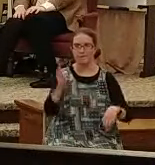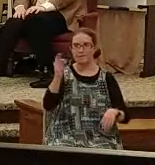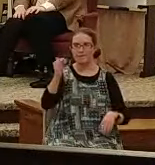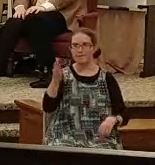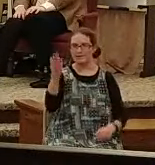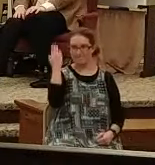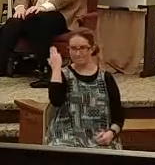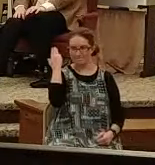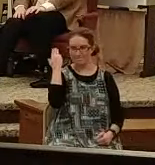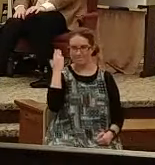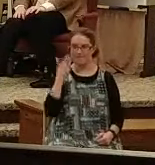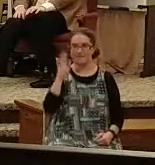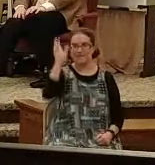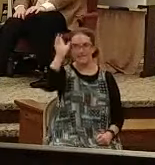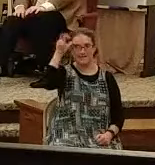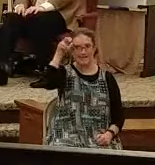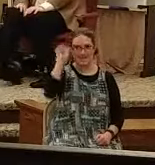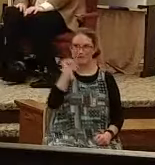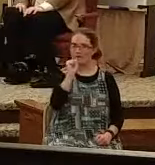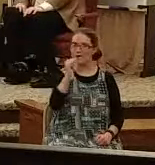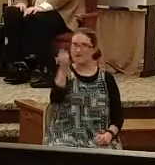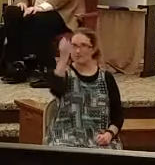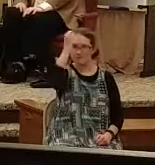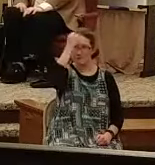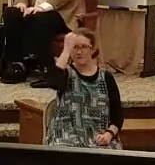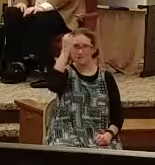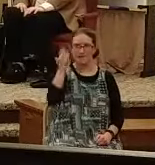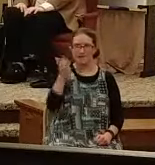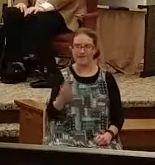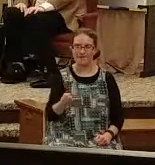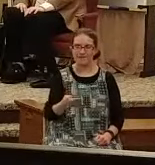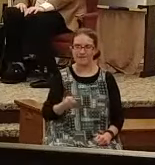there. Satan is not stupid.